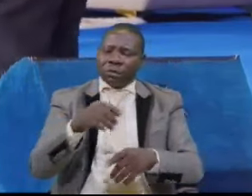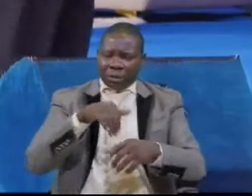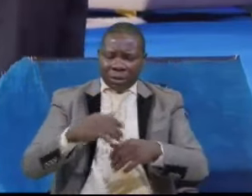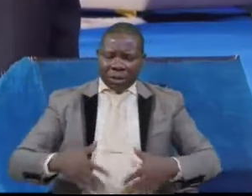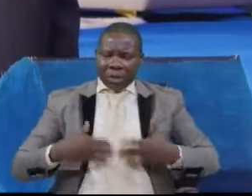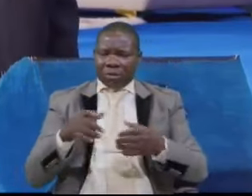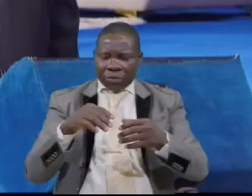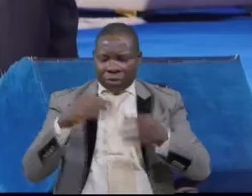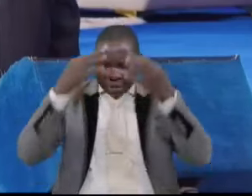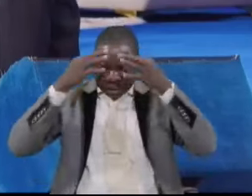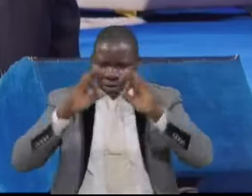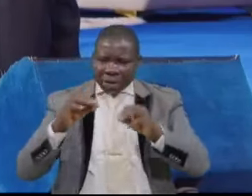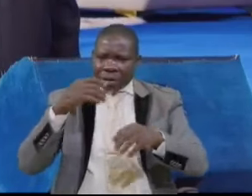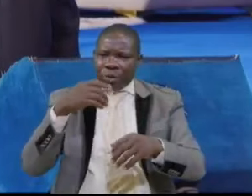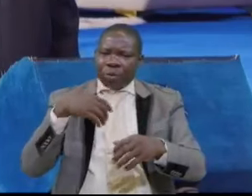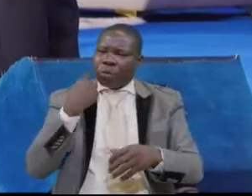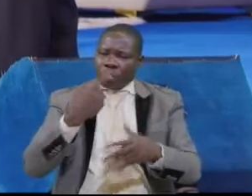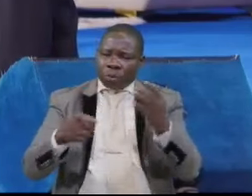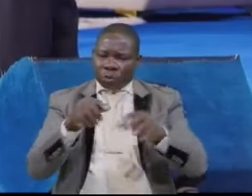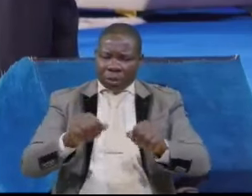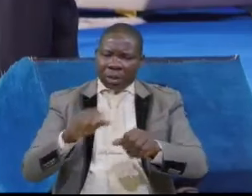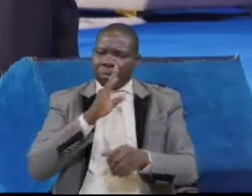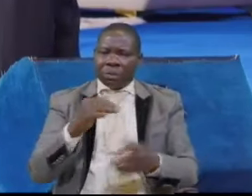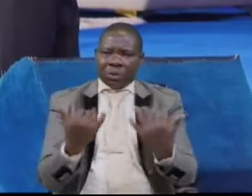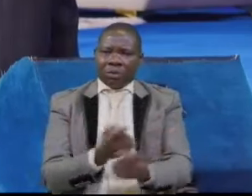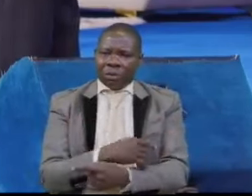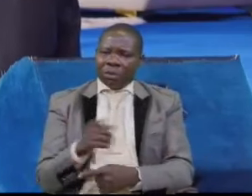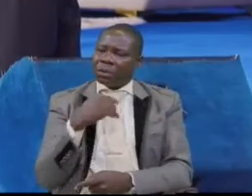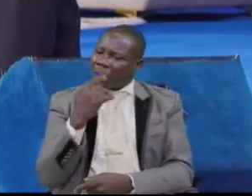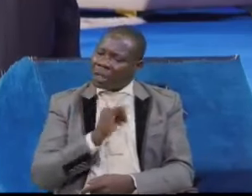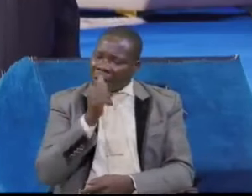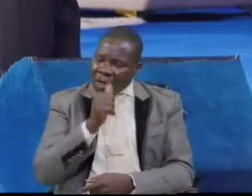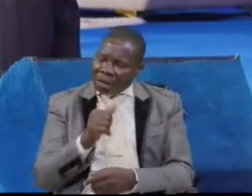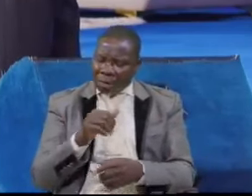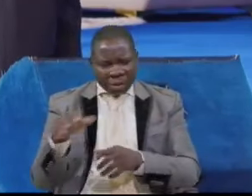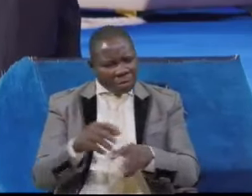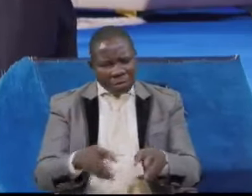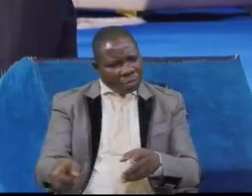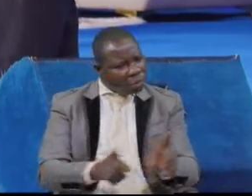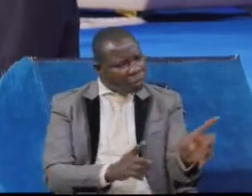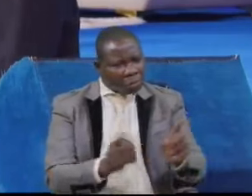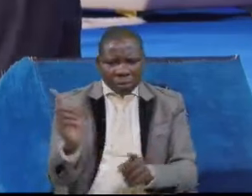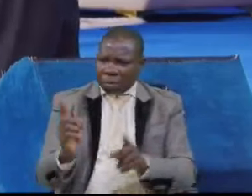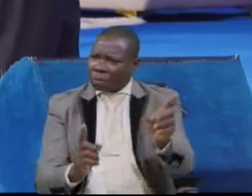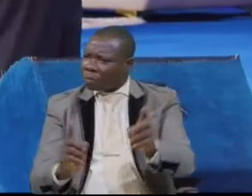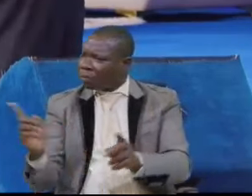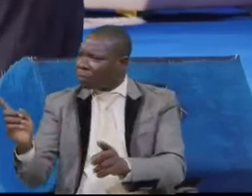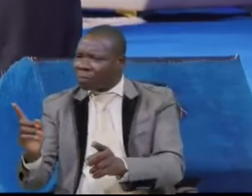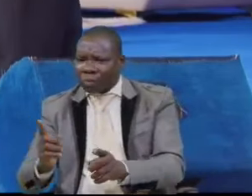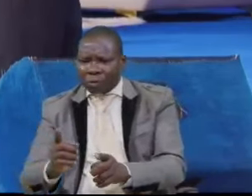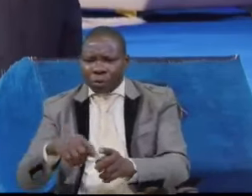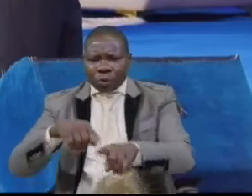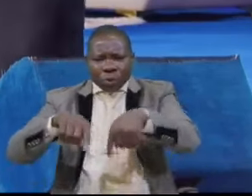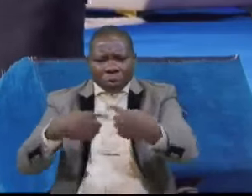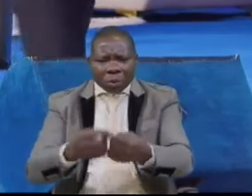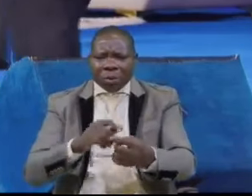say, I've been wobbling, I've been here and there, I've been up and down, I've been indecisive